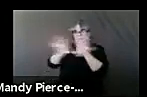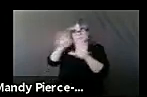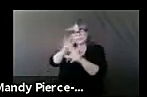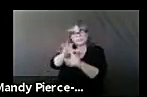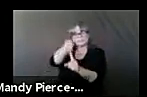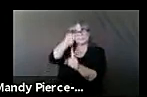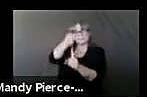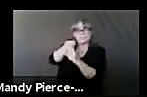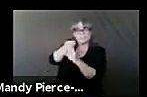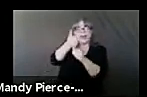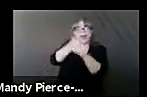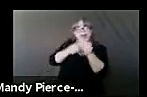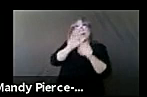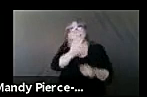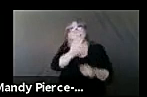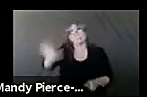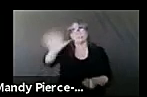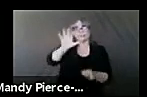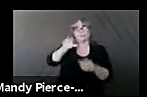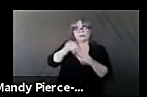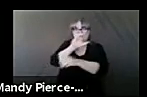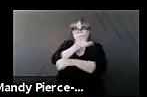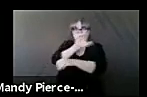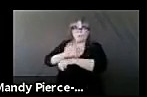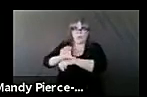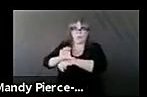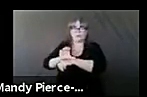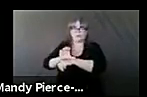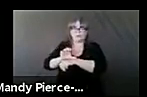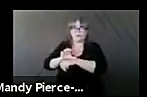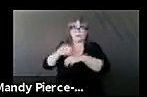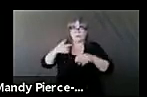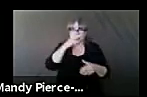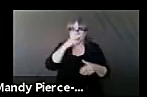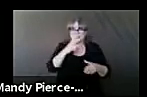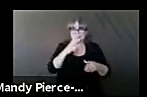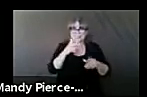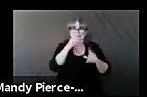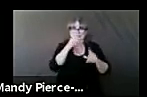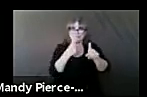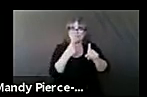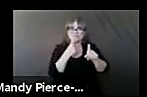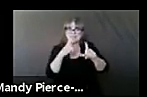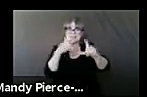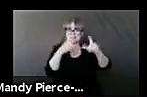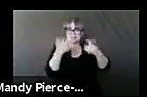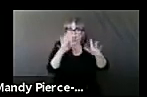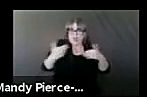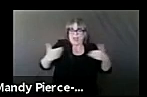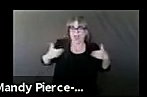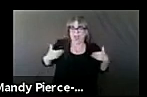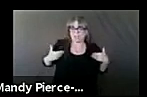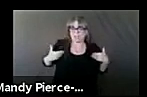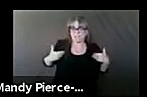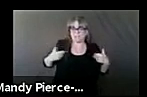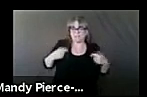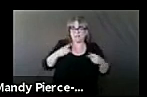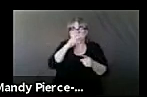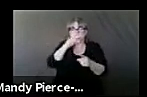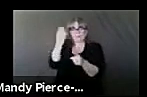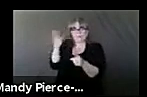this is counties with confirmed cases and counties with no confirmed cases. It doesn't necessarily mean there aren't cases in